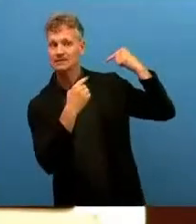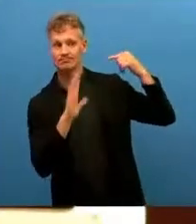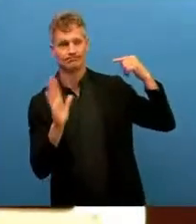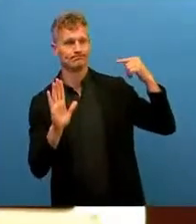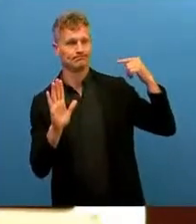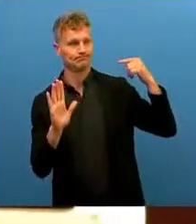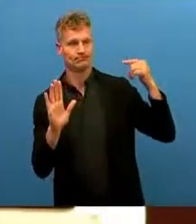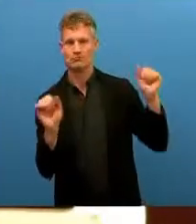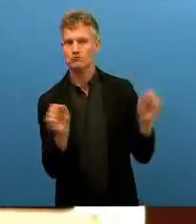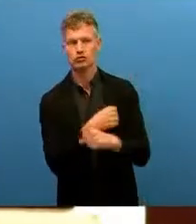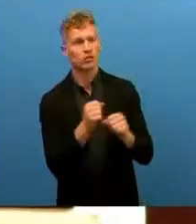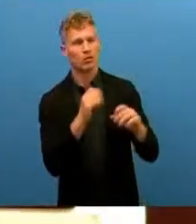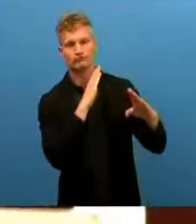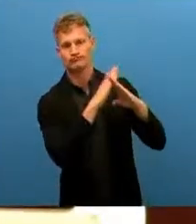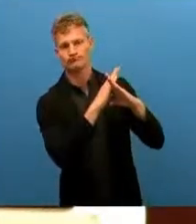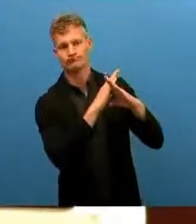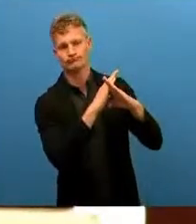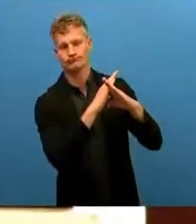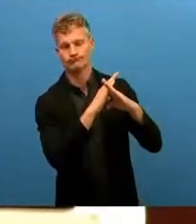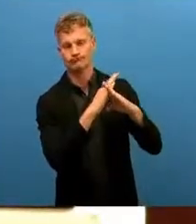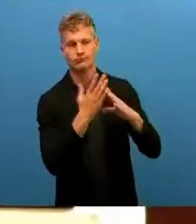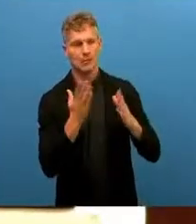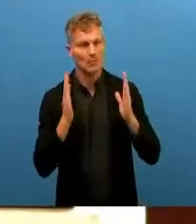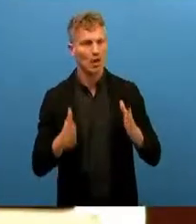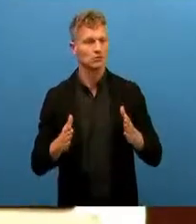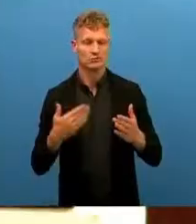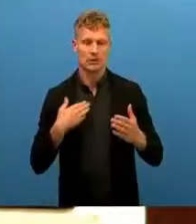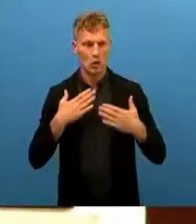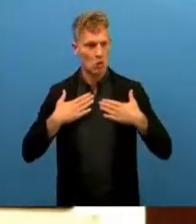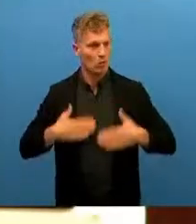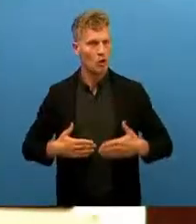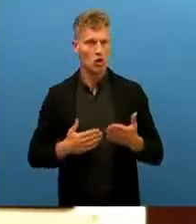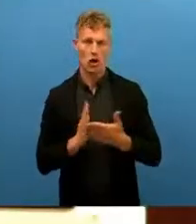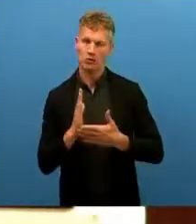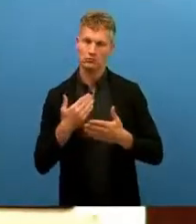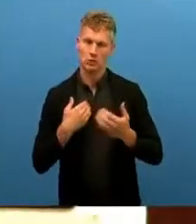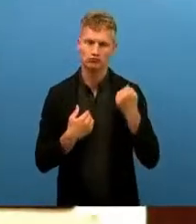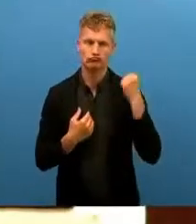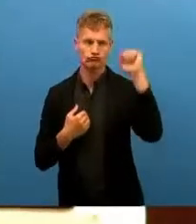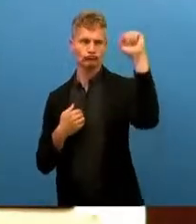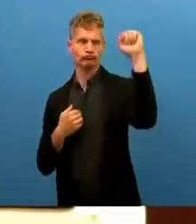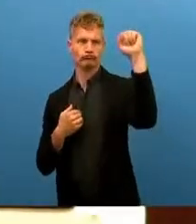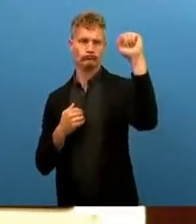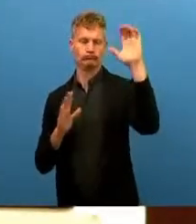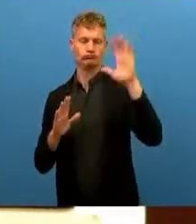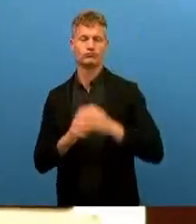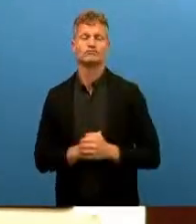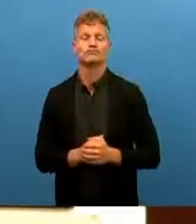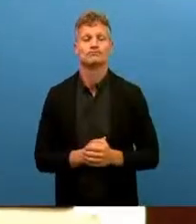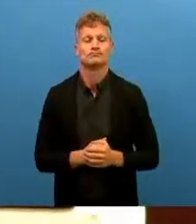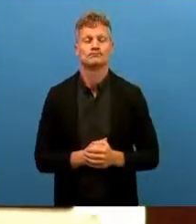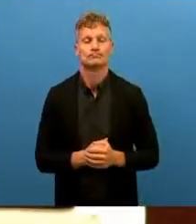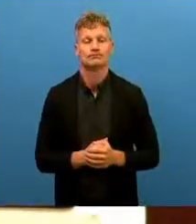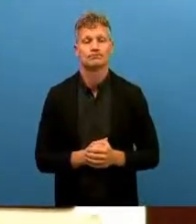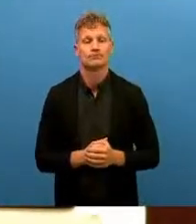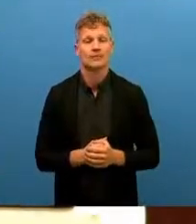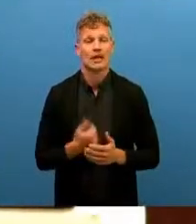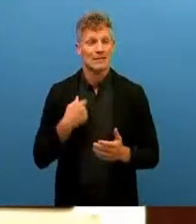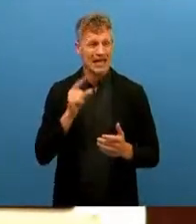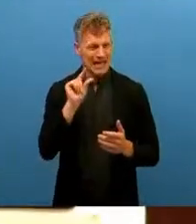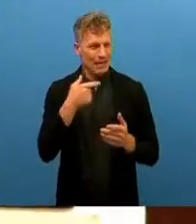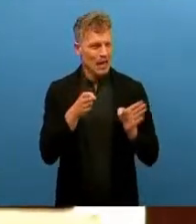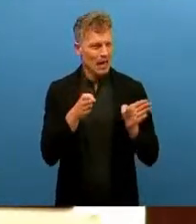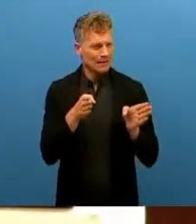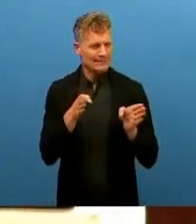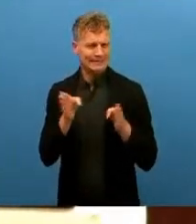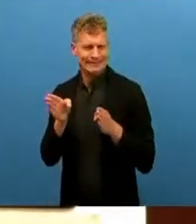human rights of their own or of their respective people. Chair, on a different note, if you allow me, I would